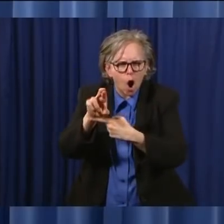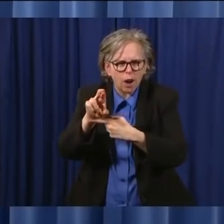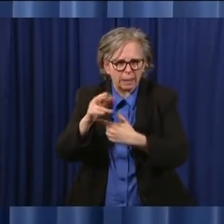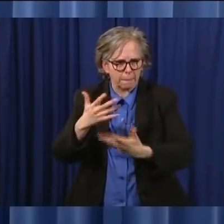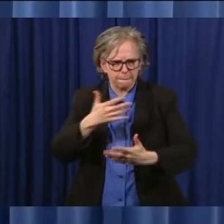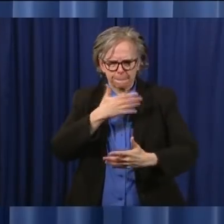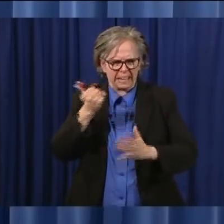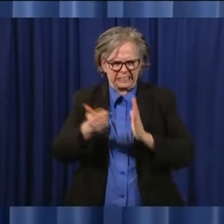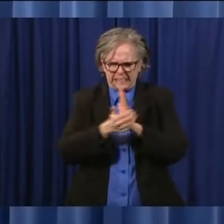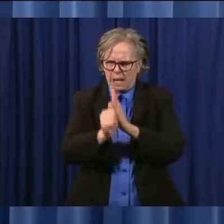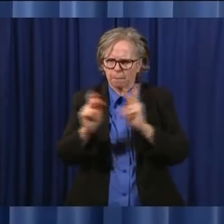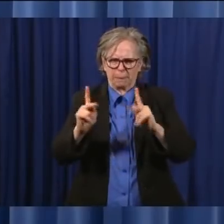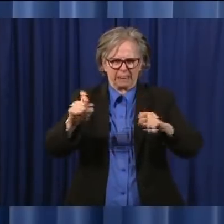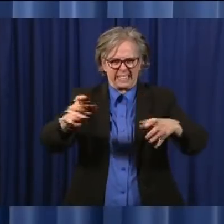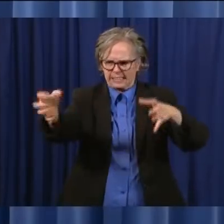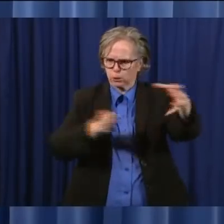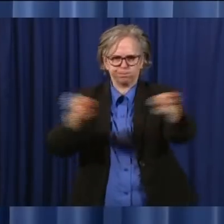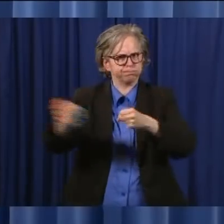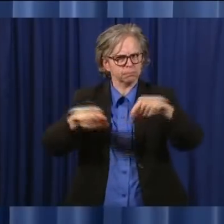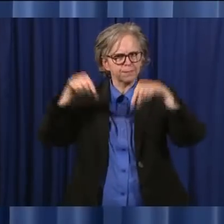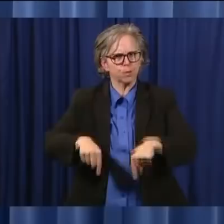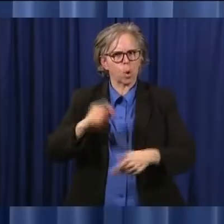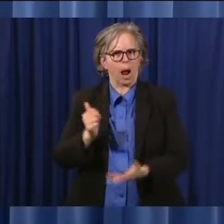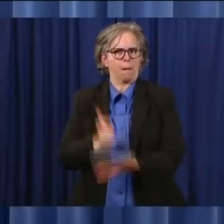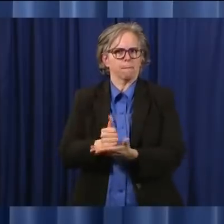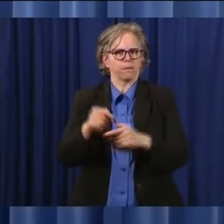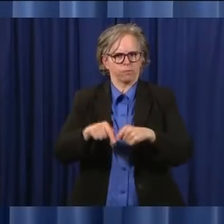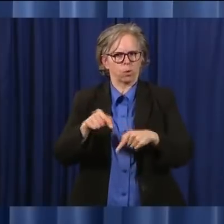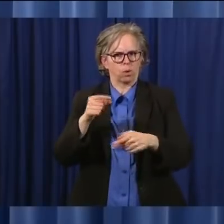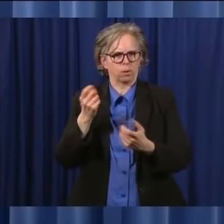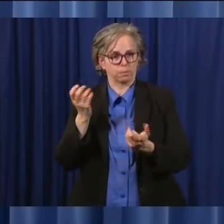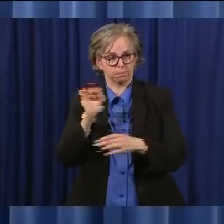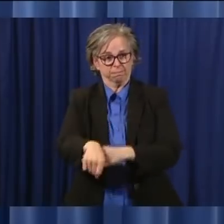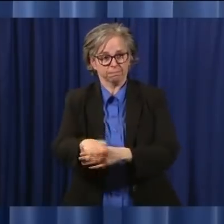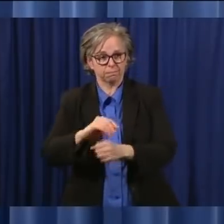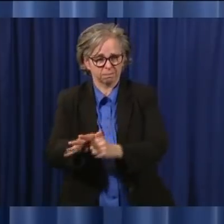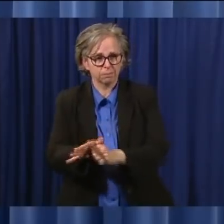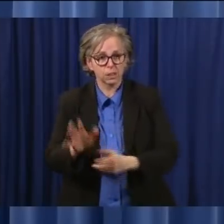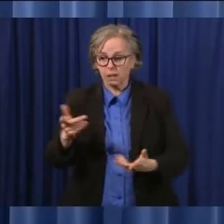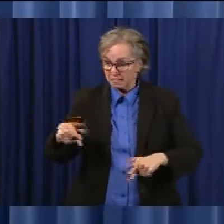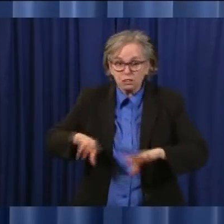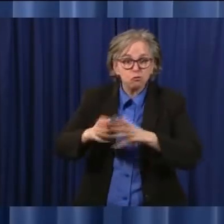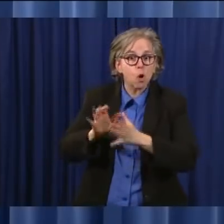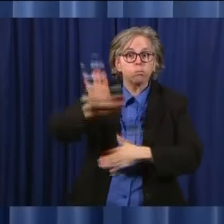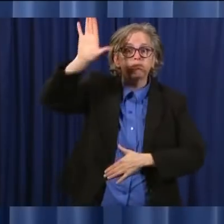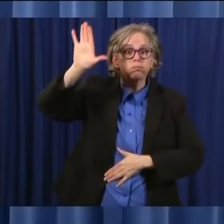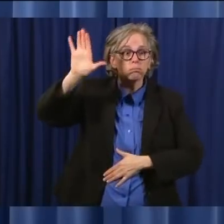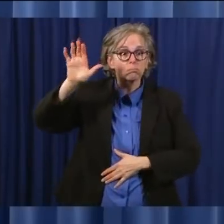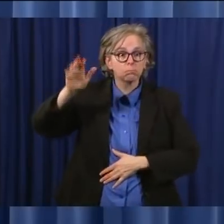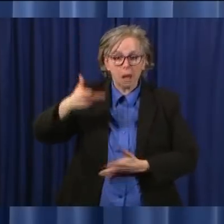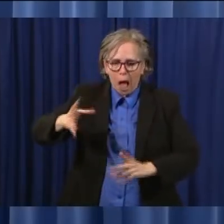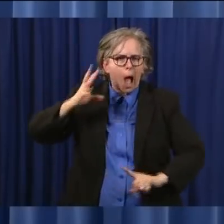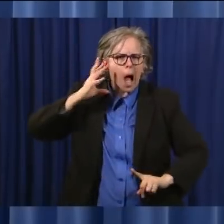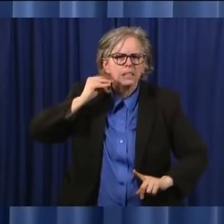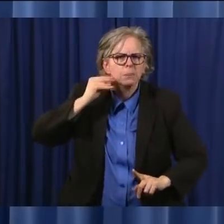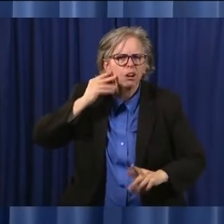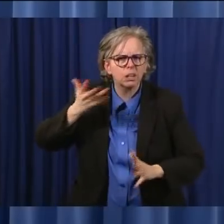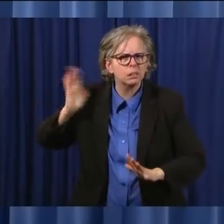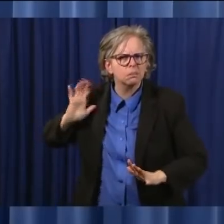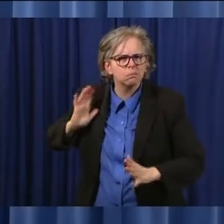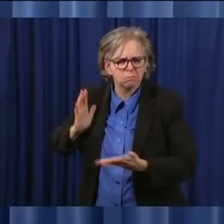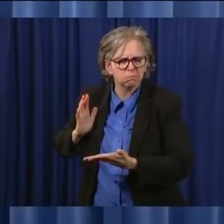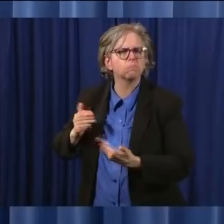The best people are the Ohioans, but we're going to get some help from this group because they've done some of these things before. And is the